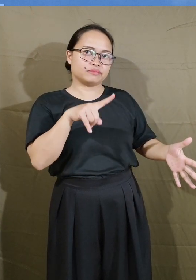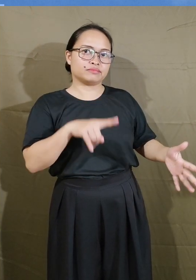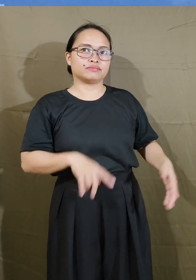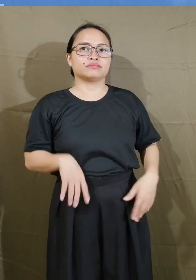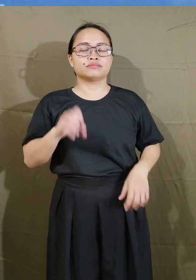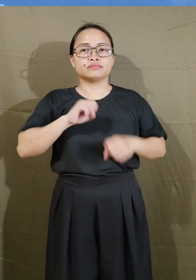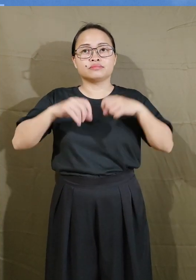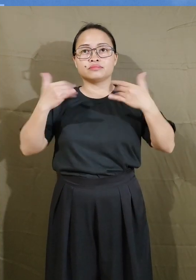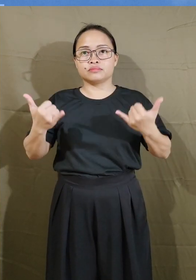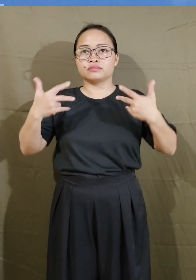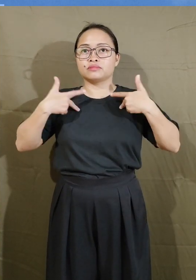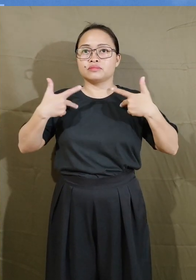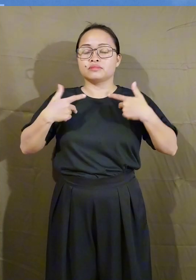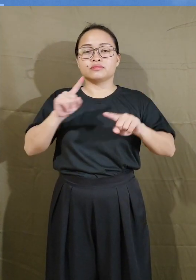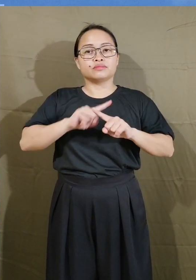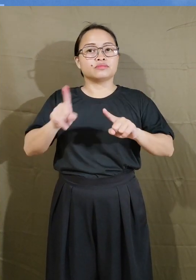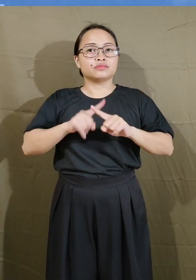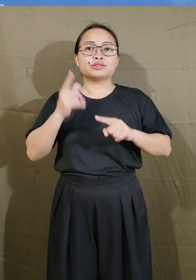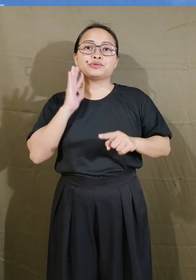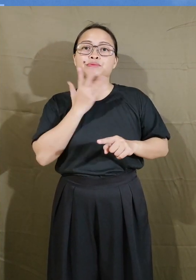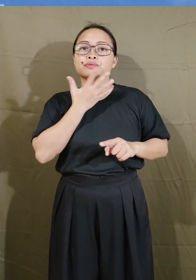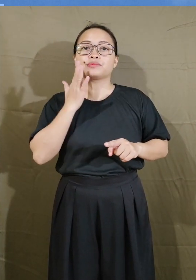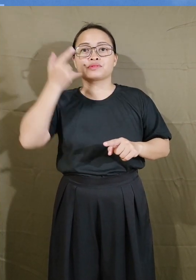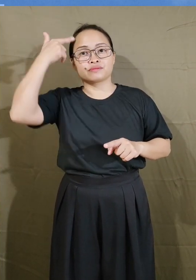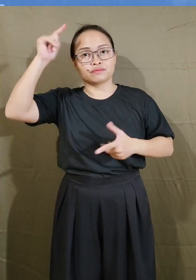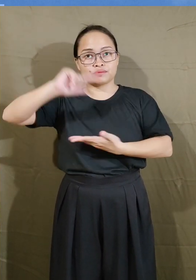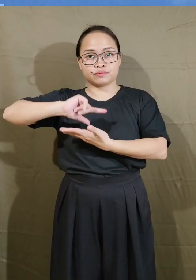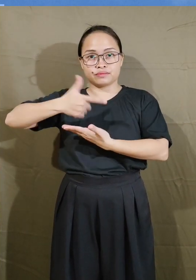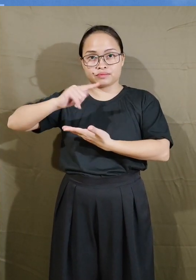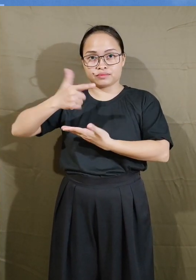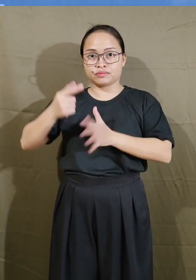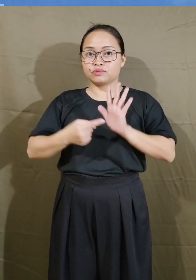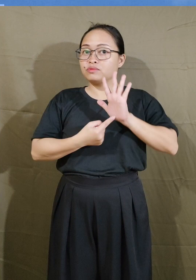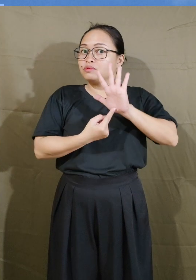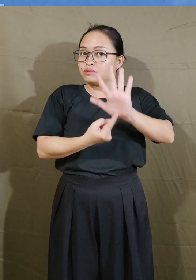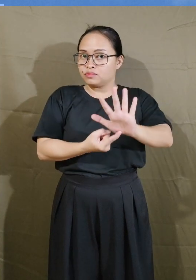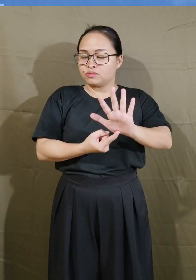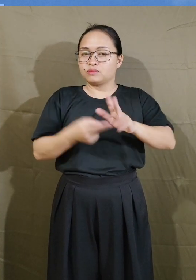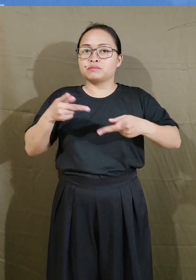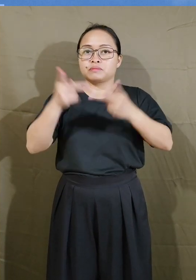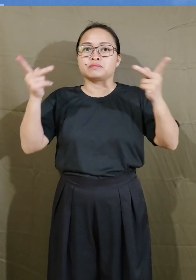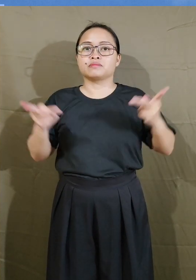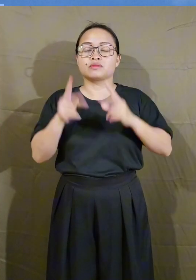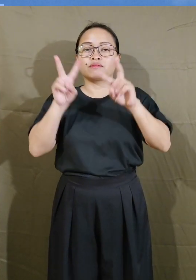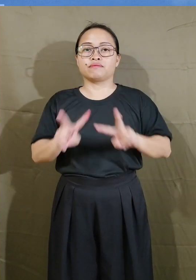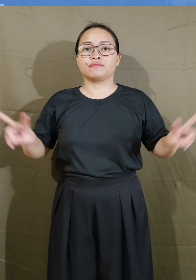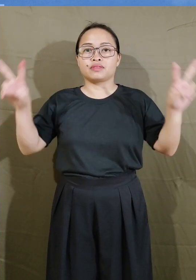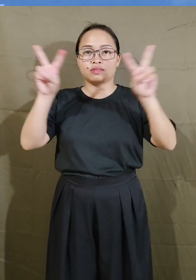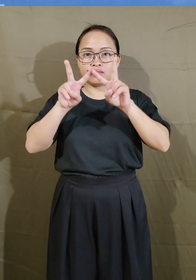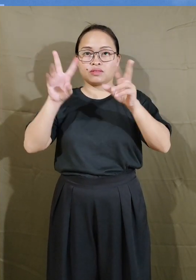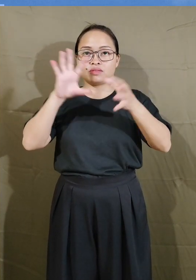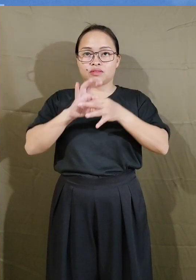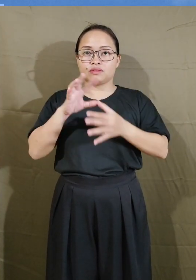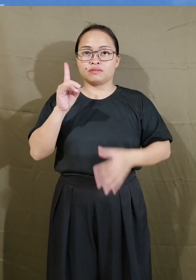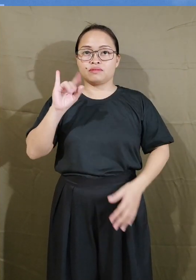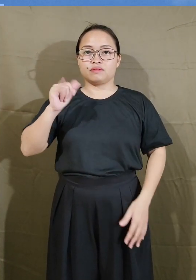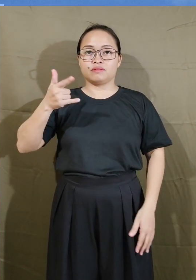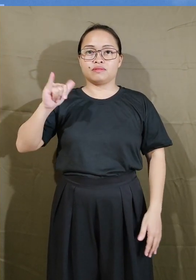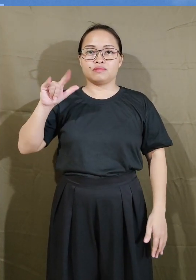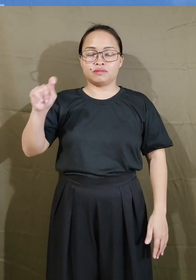Now we have different colors of laptops to represent the place value of digits.